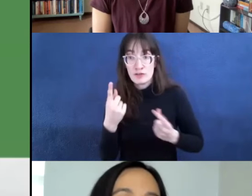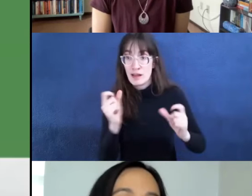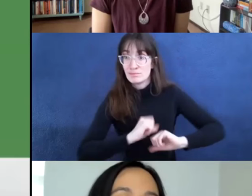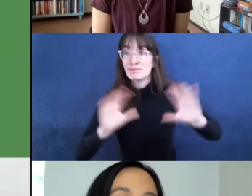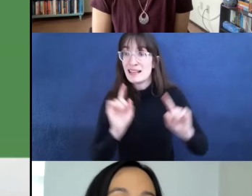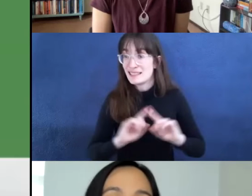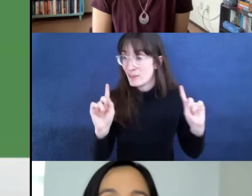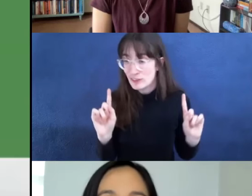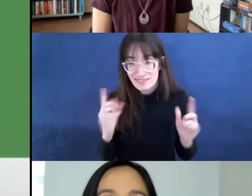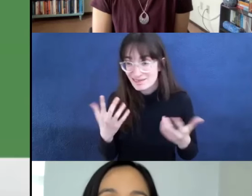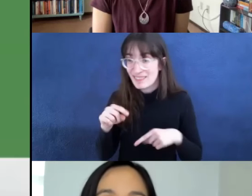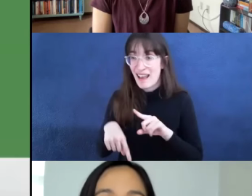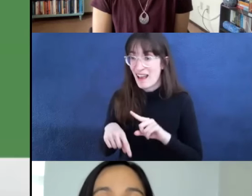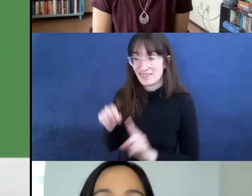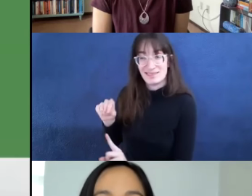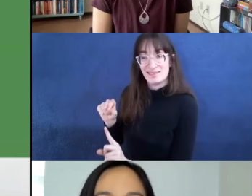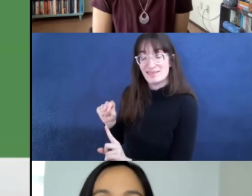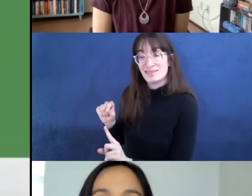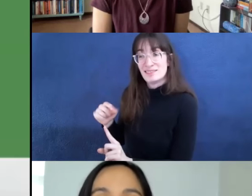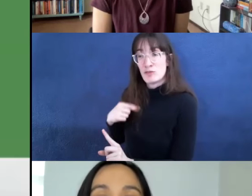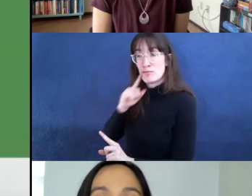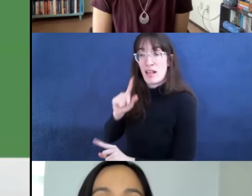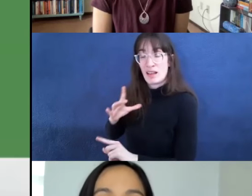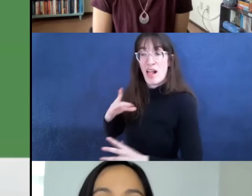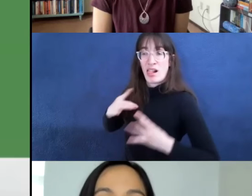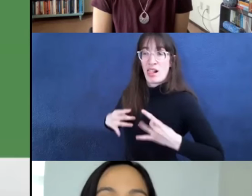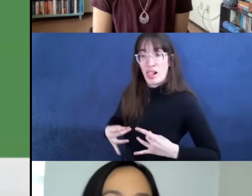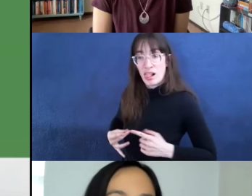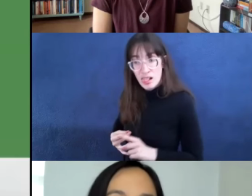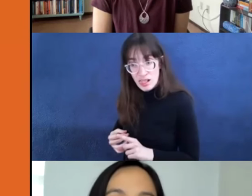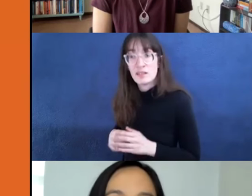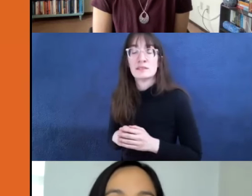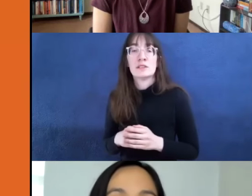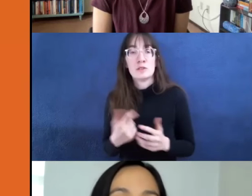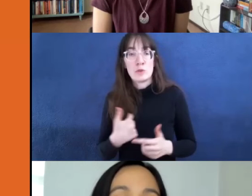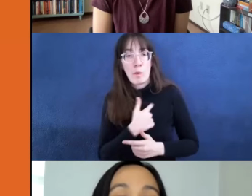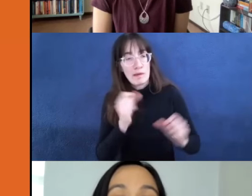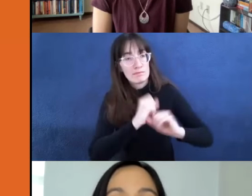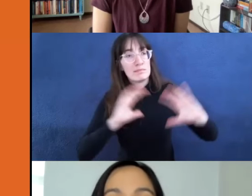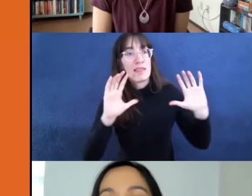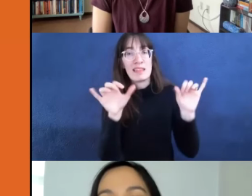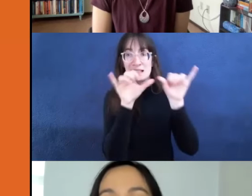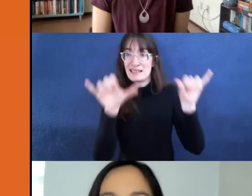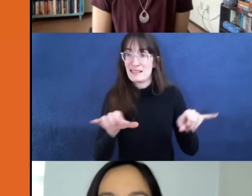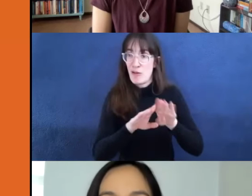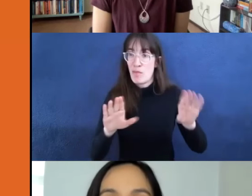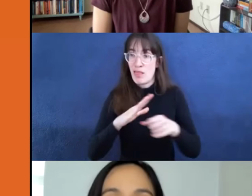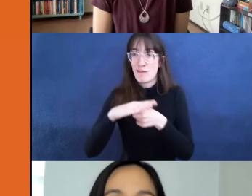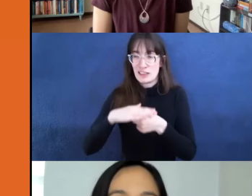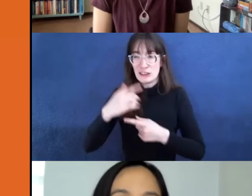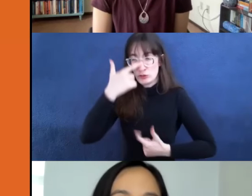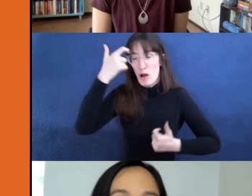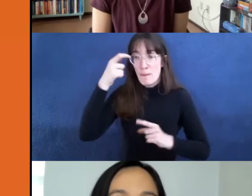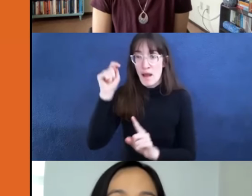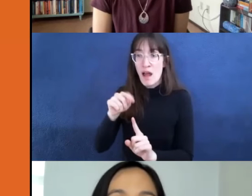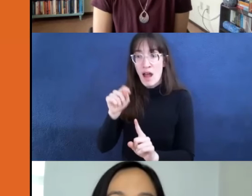So from this, when we think of these system level traumas, it weighs on us, on our